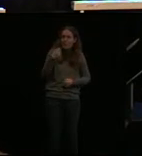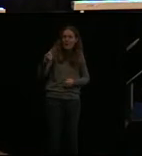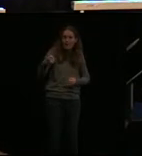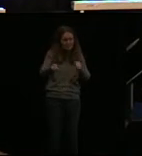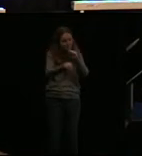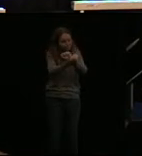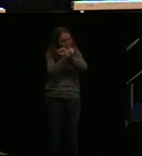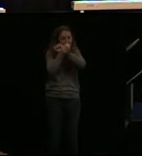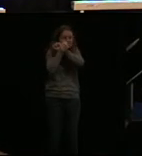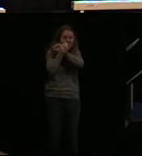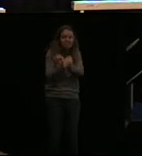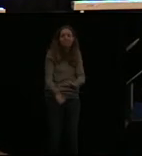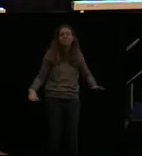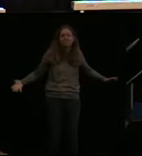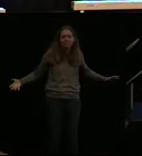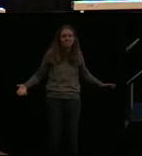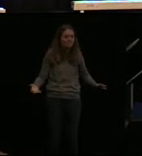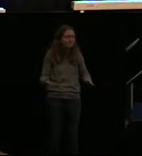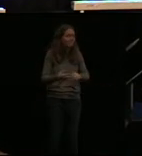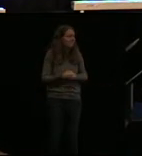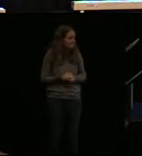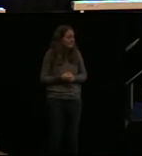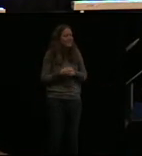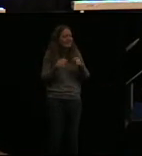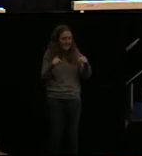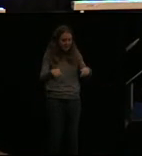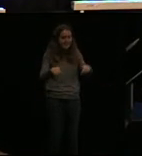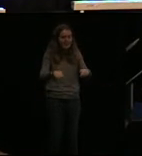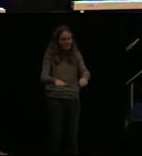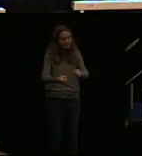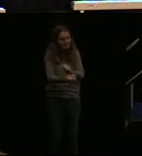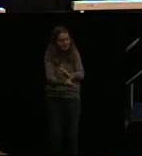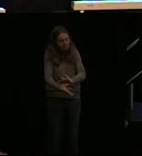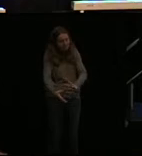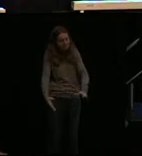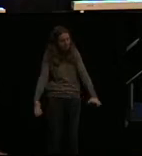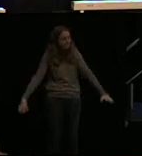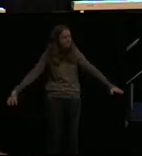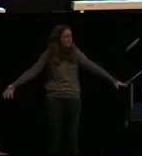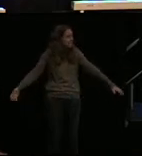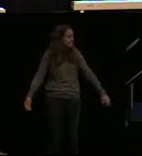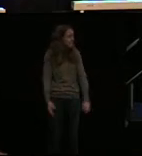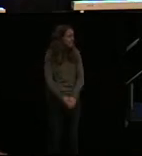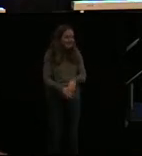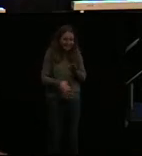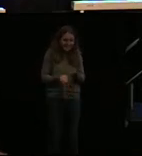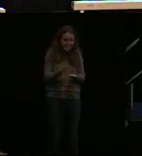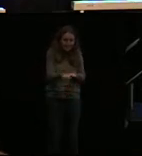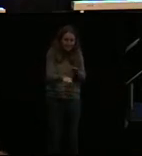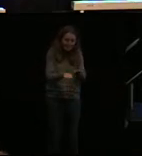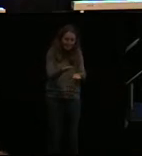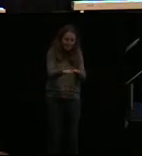come tumbling down and down and down. Step by step,